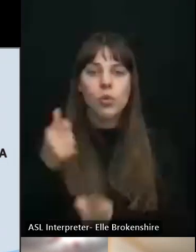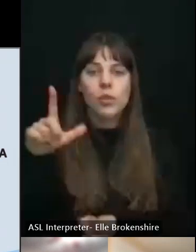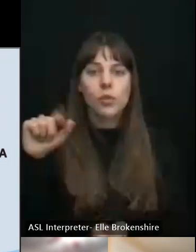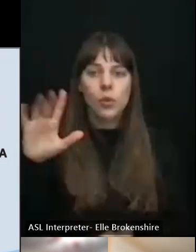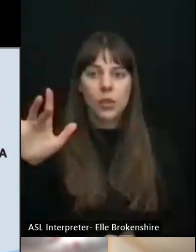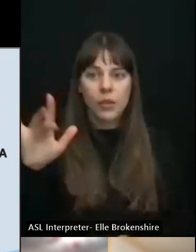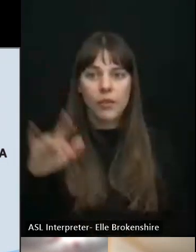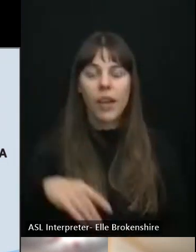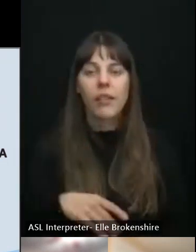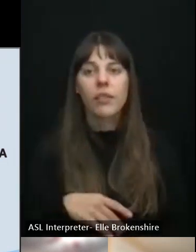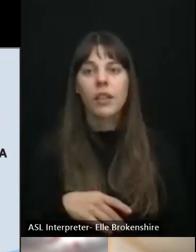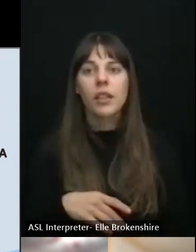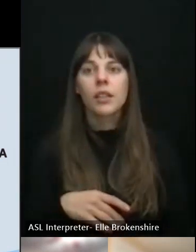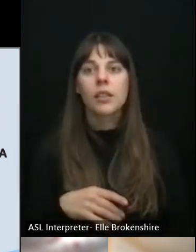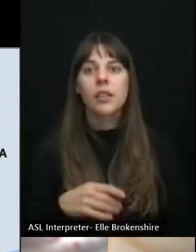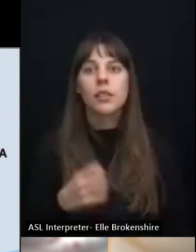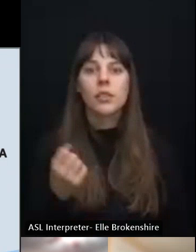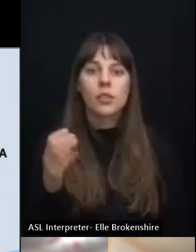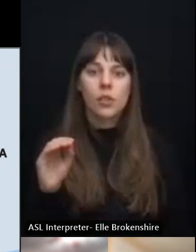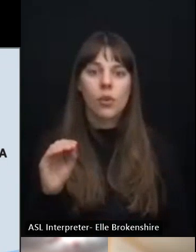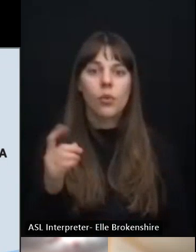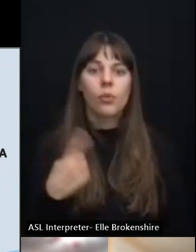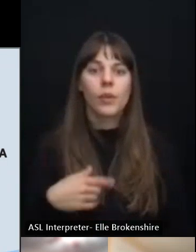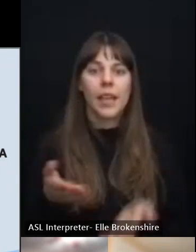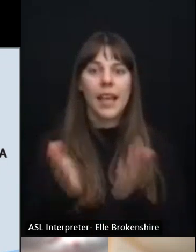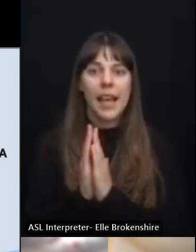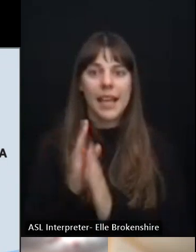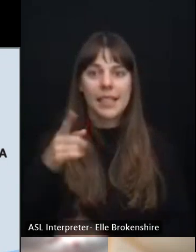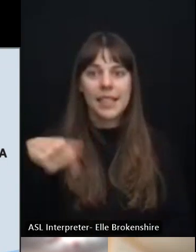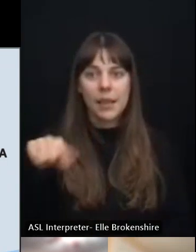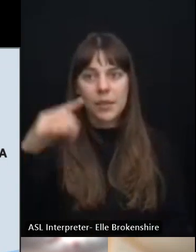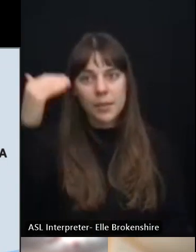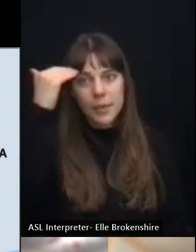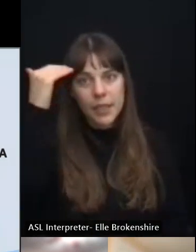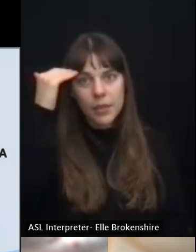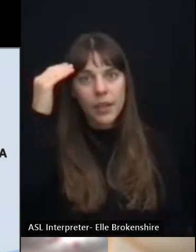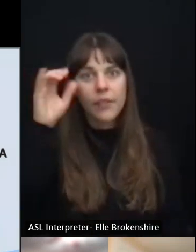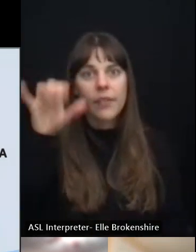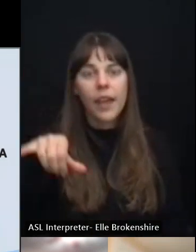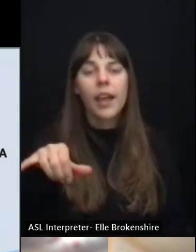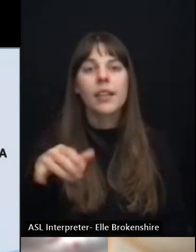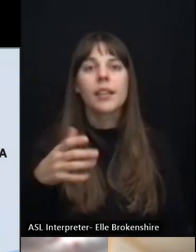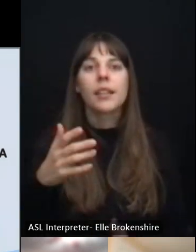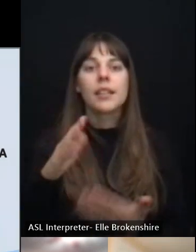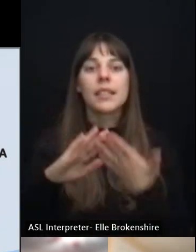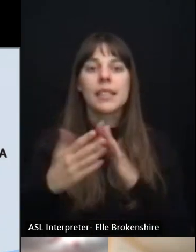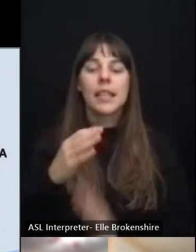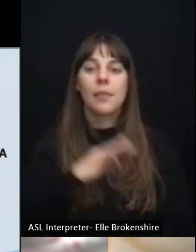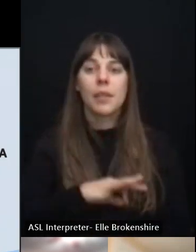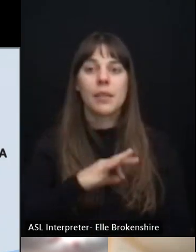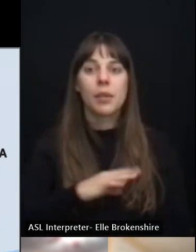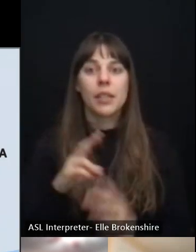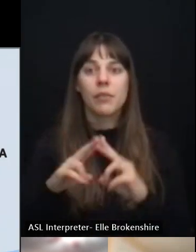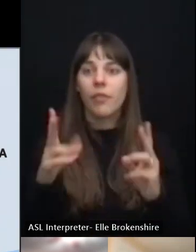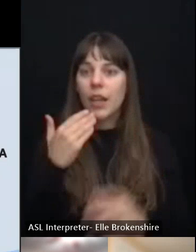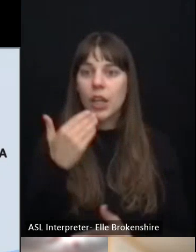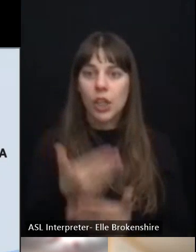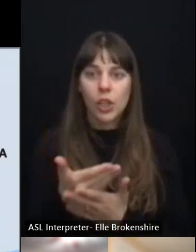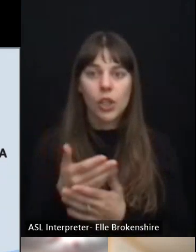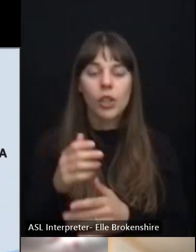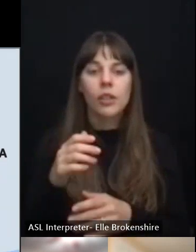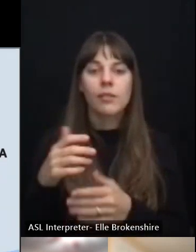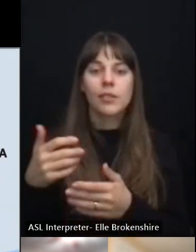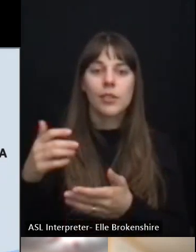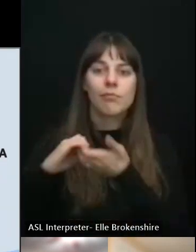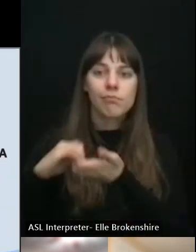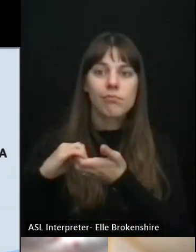2025. And so have asked them to be cognizant of that. The city of Pittsburgh's been very good in working with us on